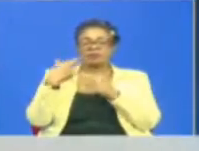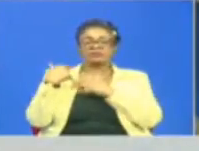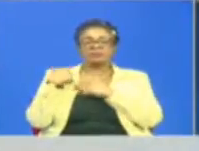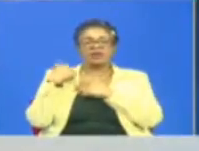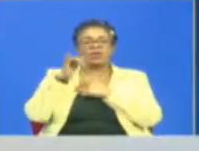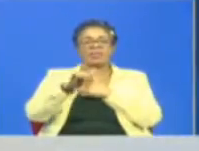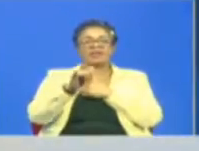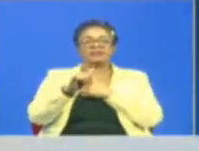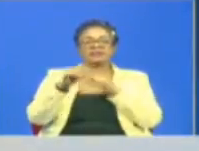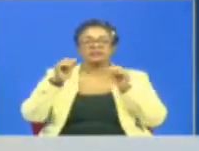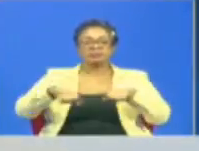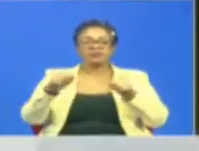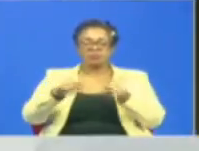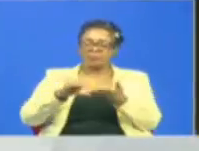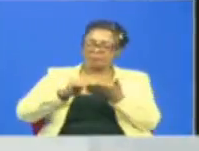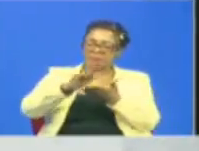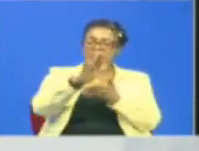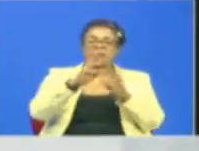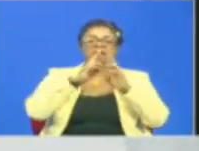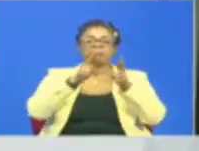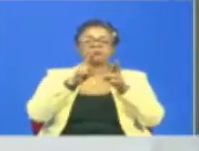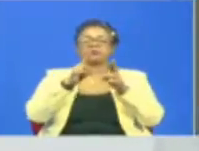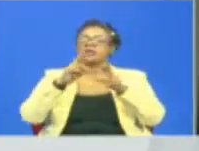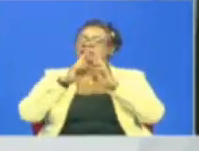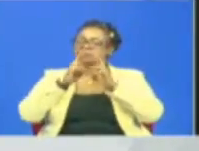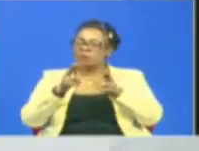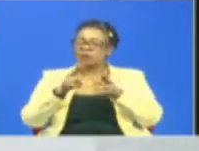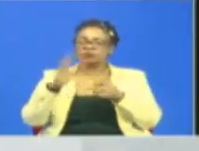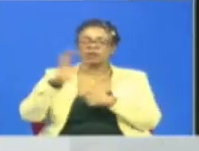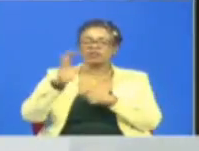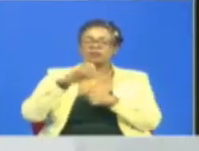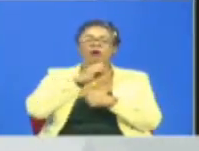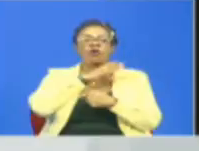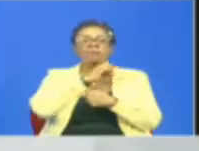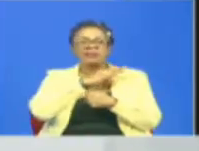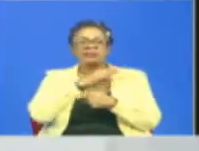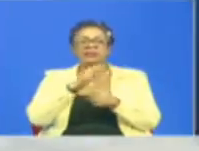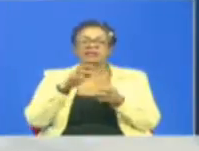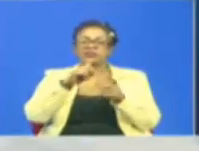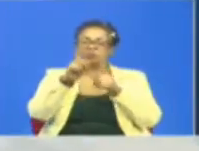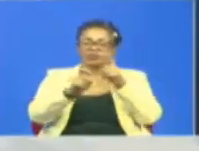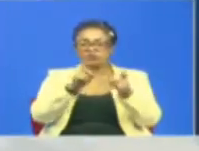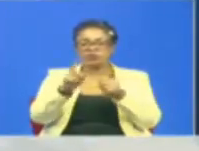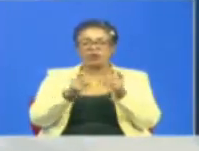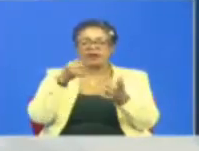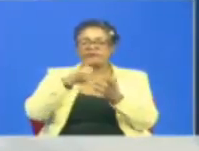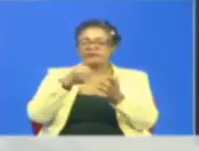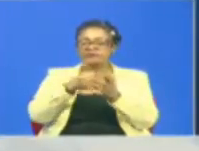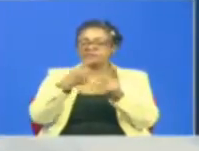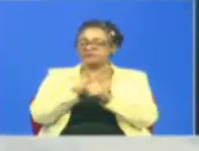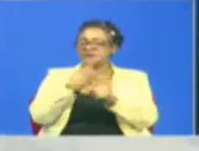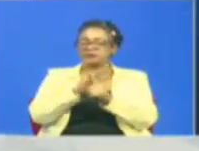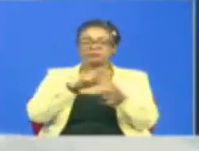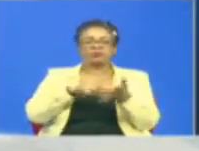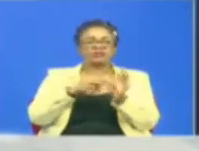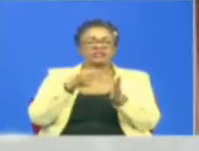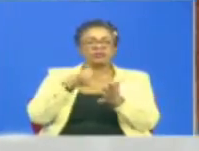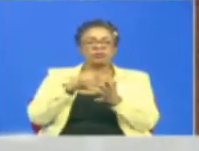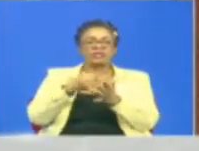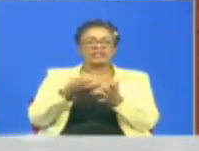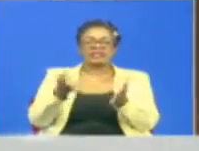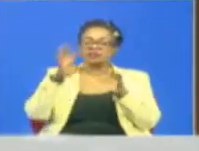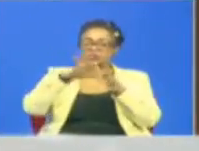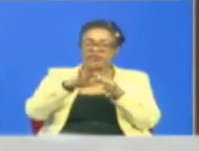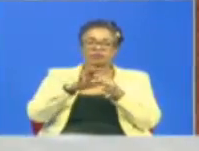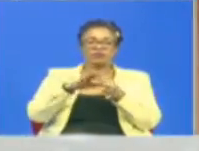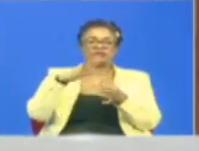able to send reports, respond to customer queries and complaints, and has been involved in numerous projects, including the installation of CCTV